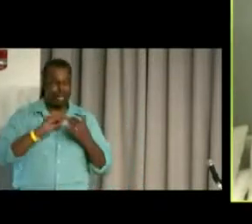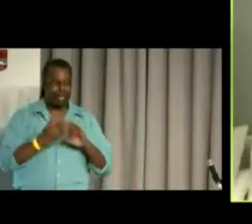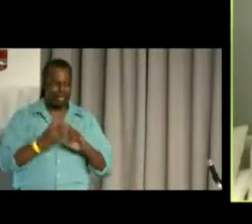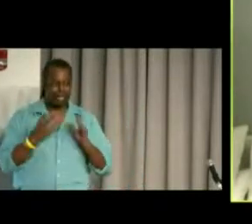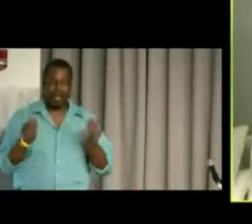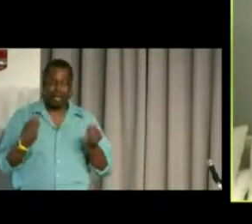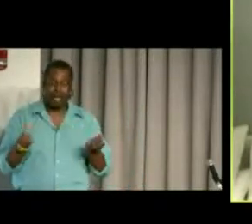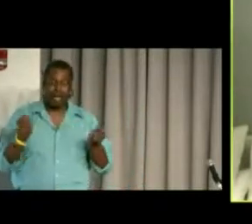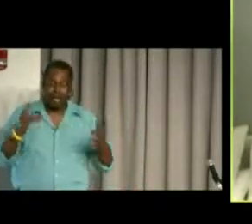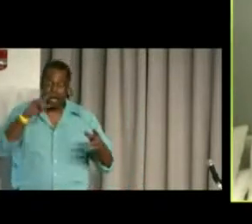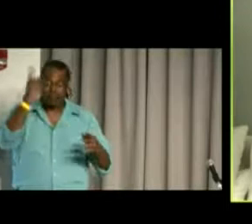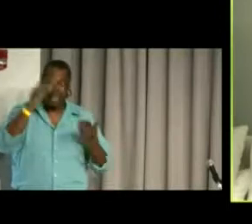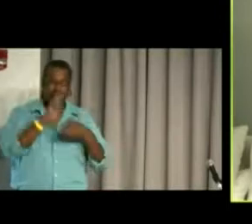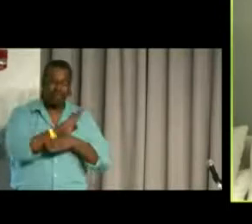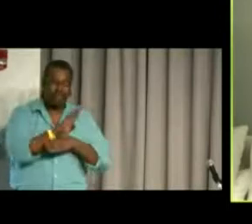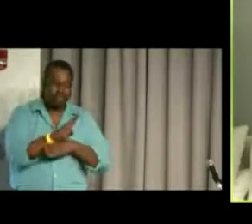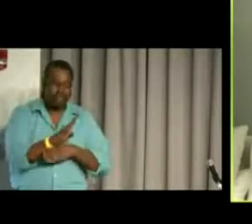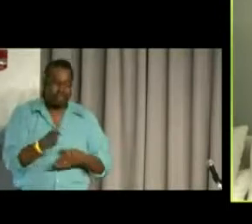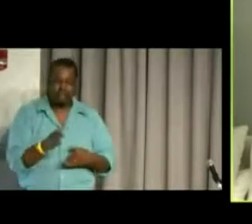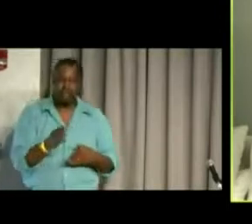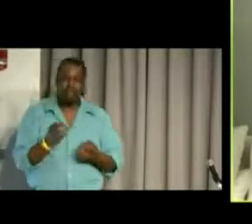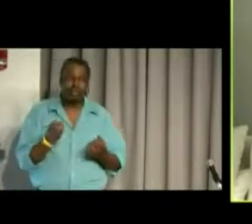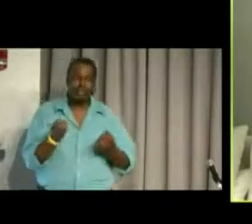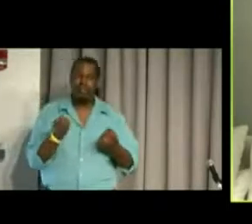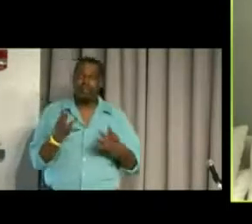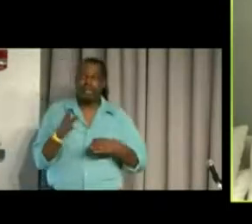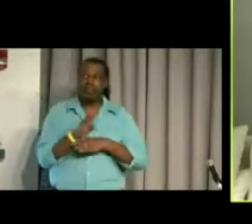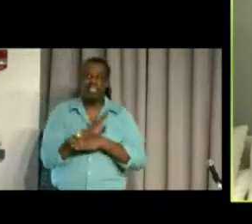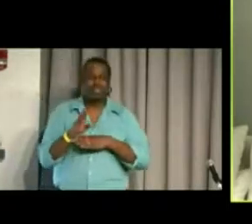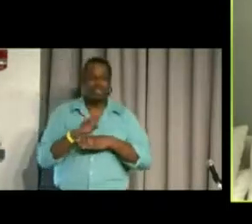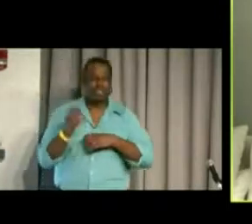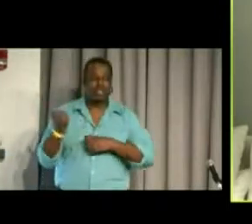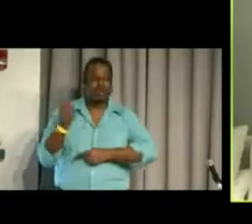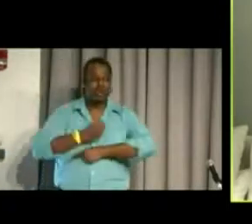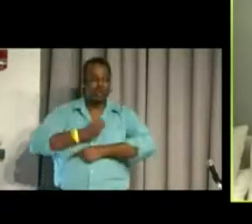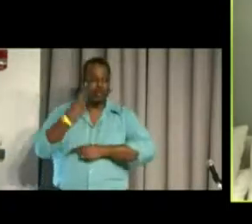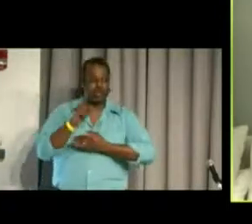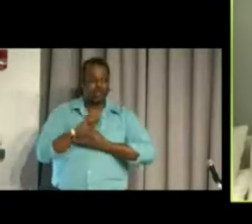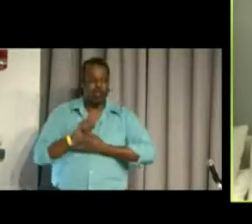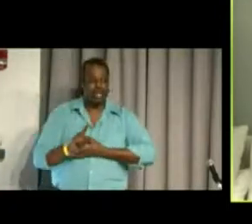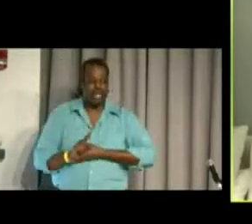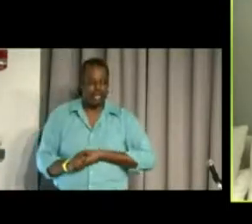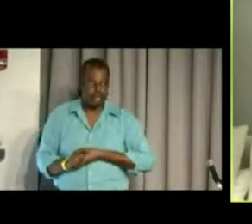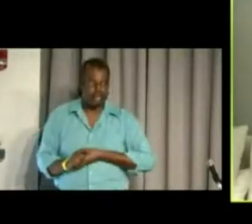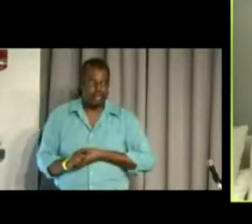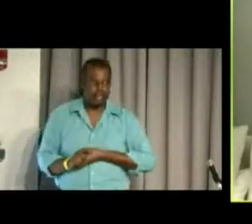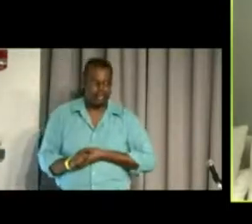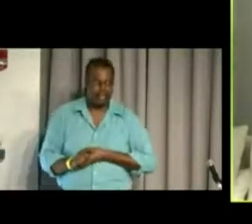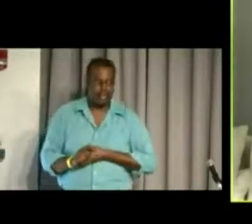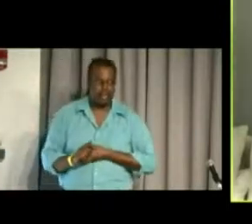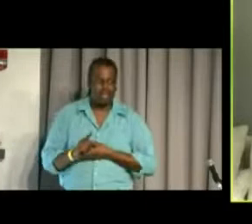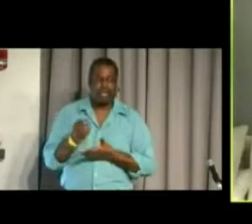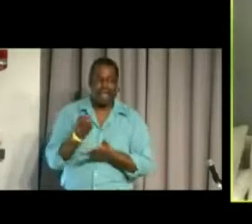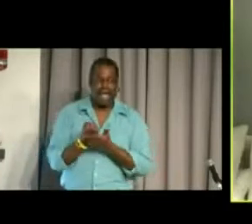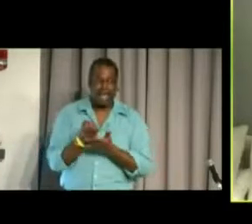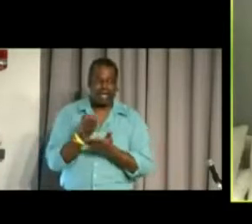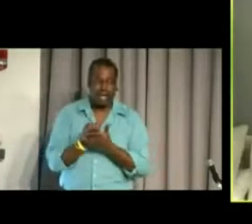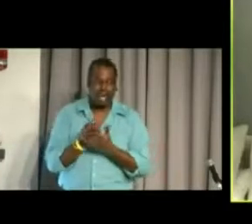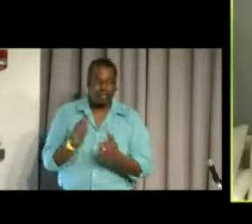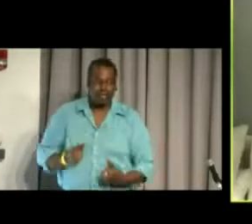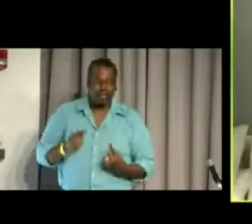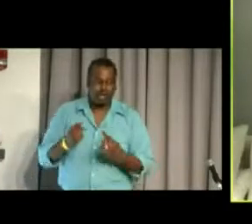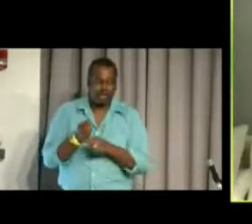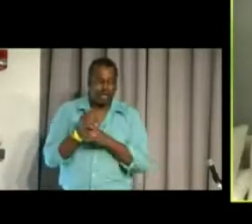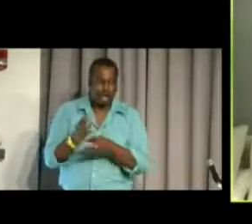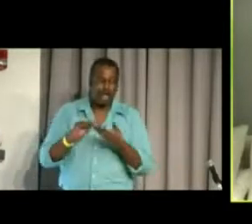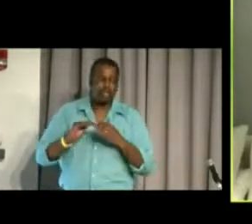Black business. Businesses were shut down for weeks. The economic cost of those businesses were great. The economic hardship that it caused the